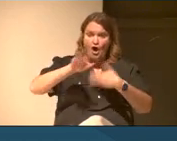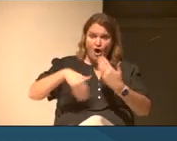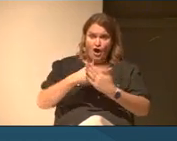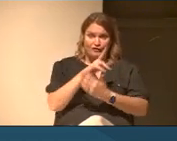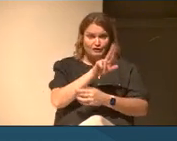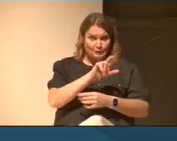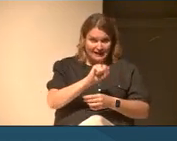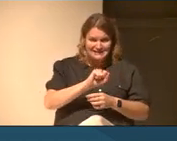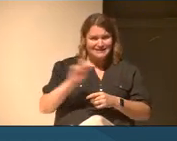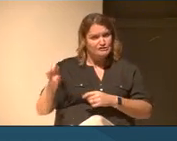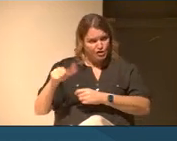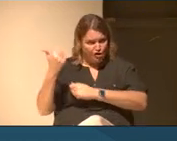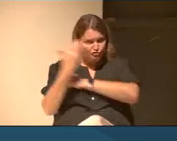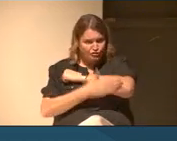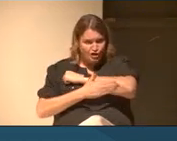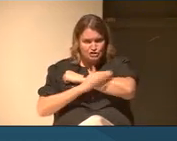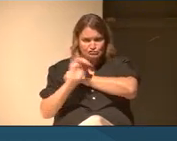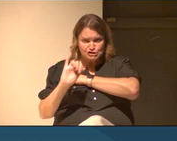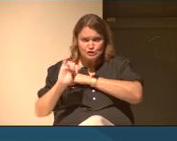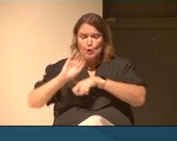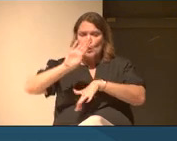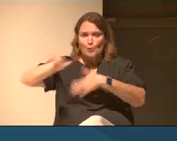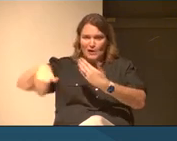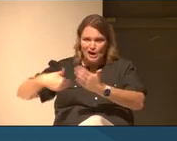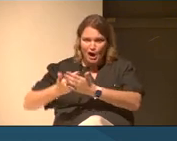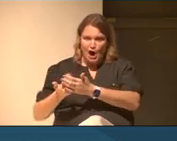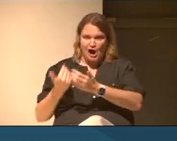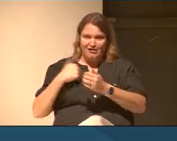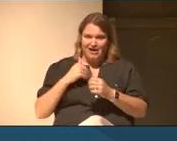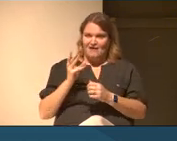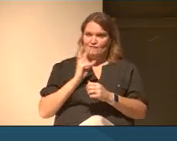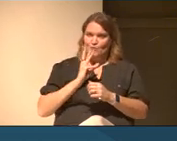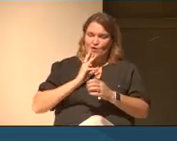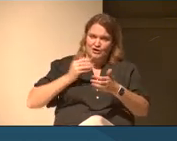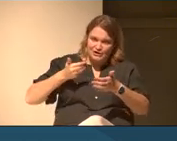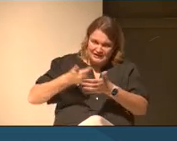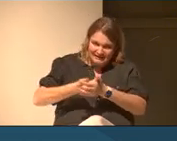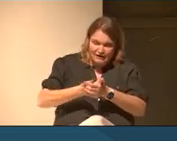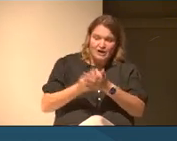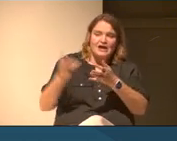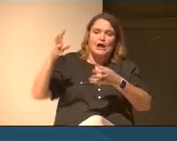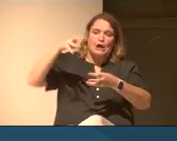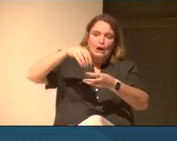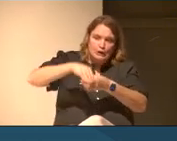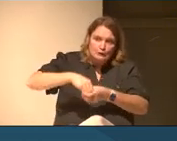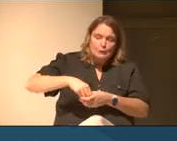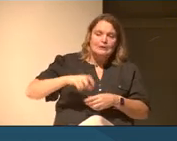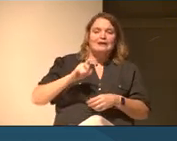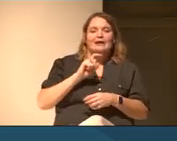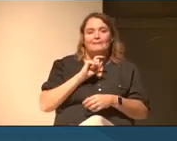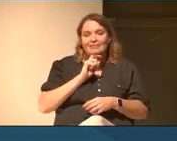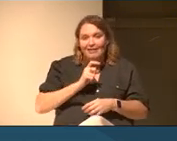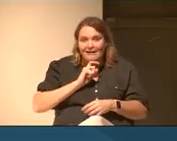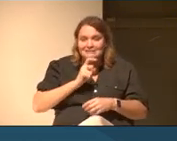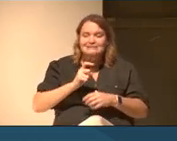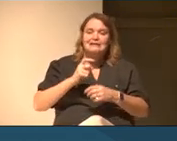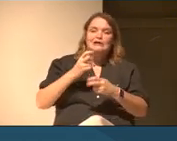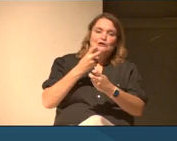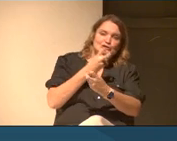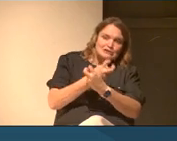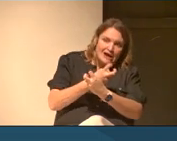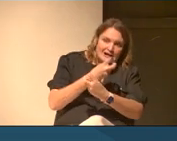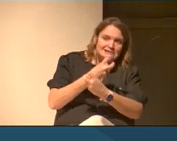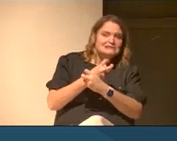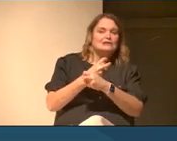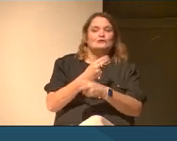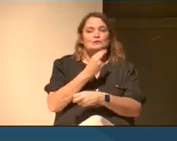the ocean because those rivers all collect all that fresh water, including plastic debris and nutrients and toxins and bad things. In the end, it